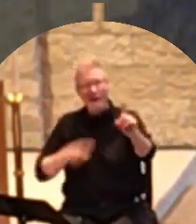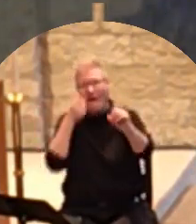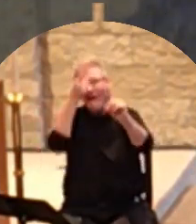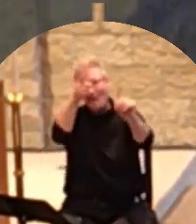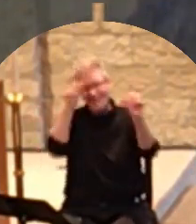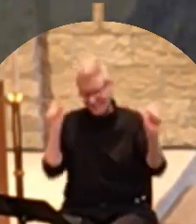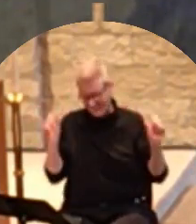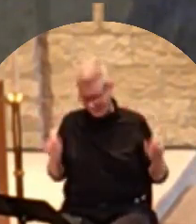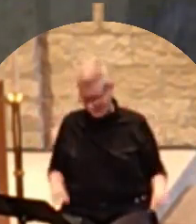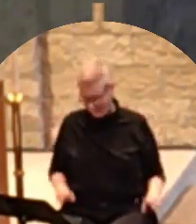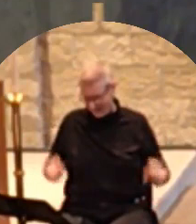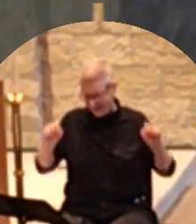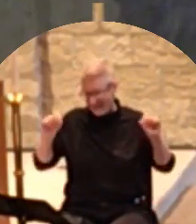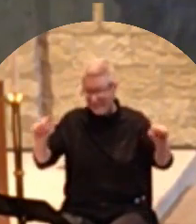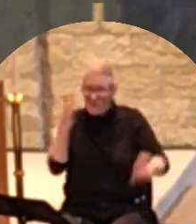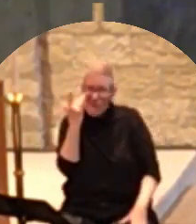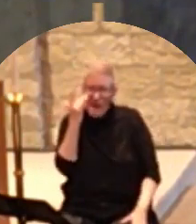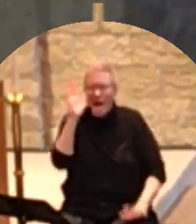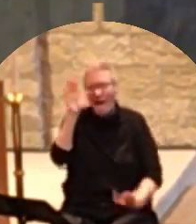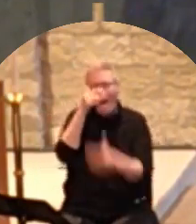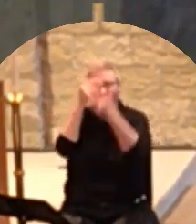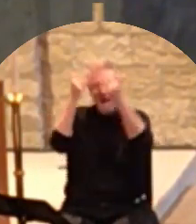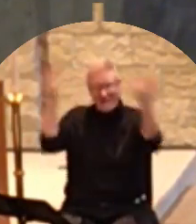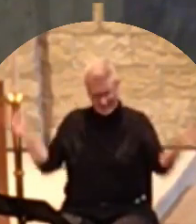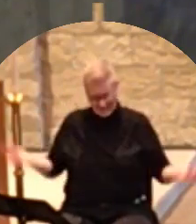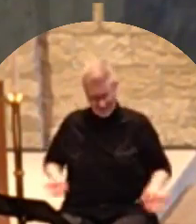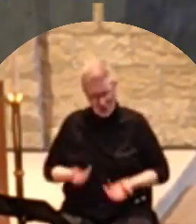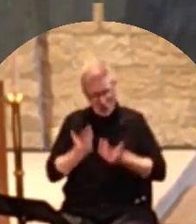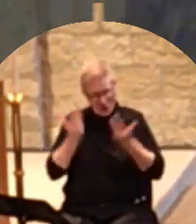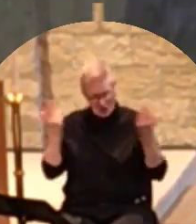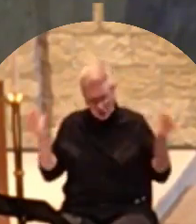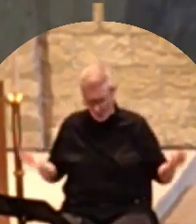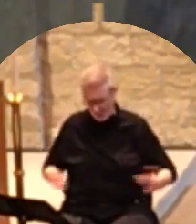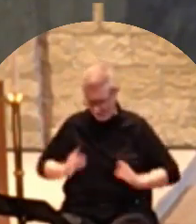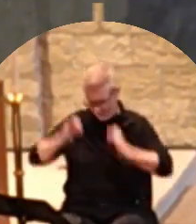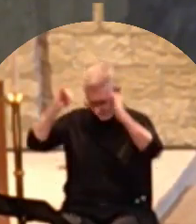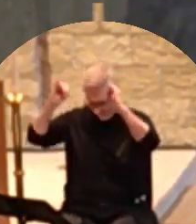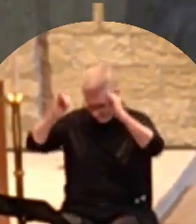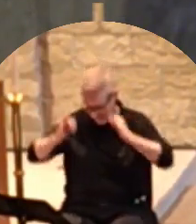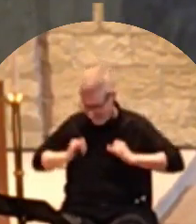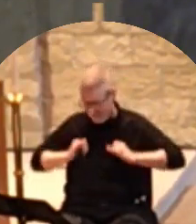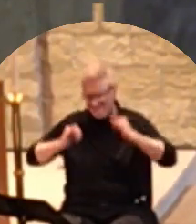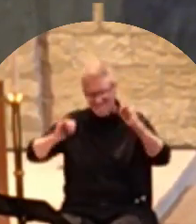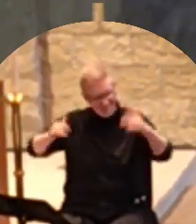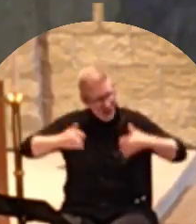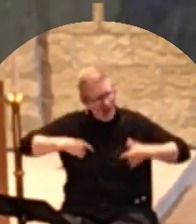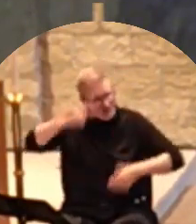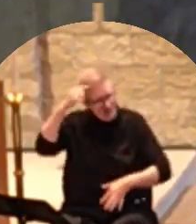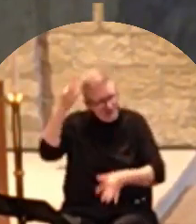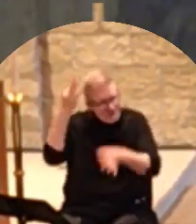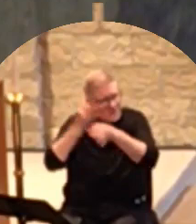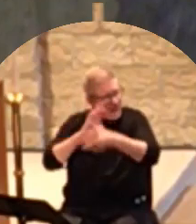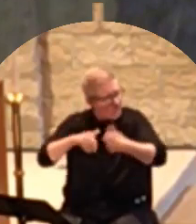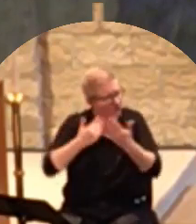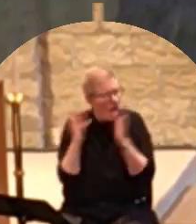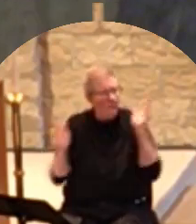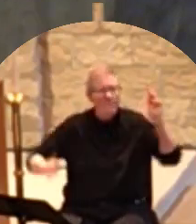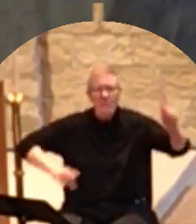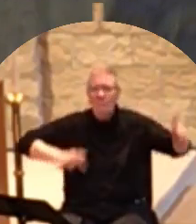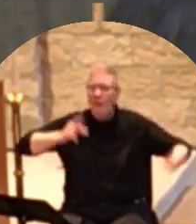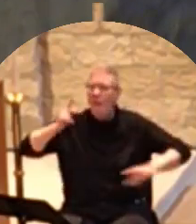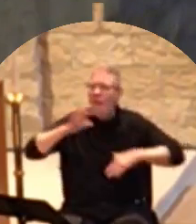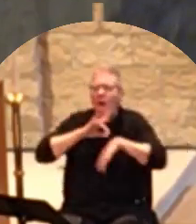earth, come on, come on. If we have faith in humankind and respect for what is